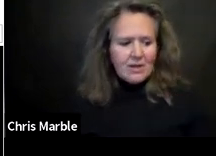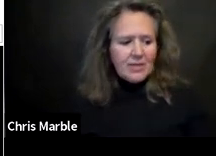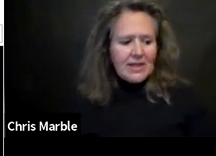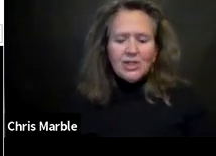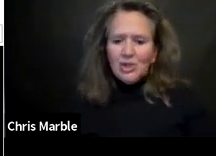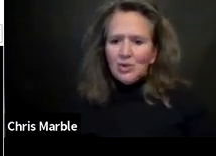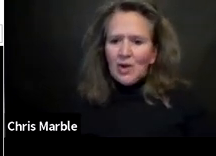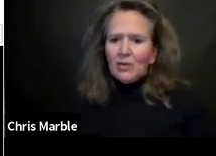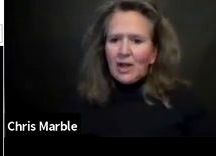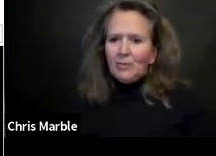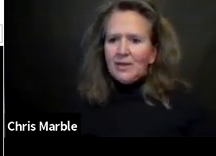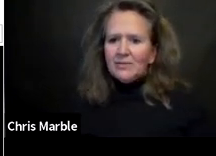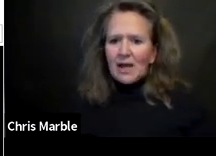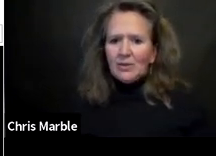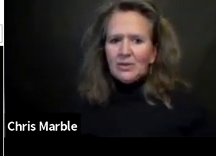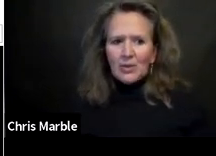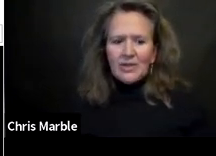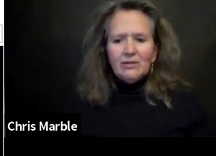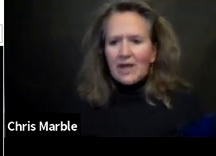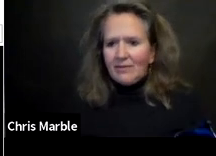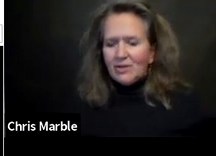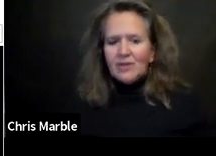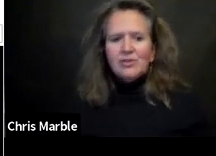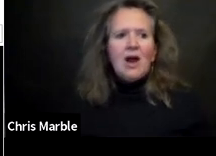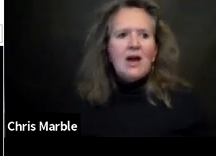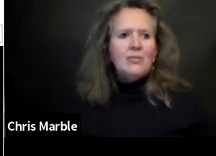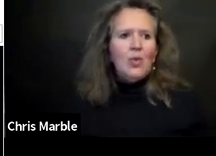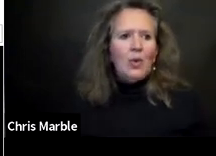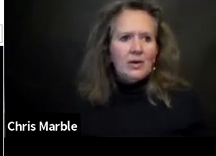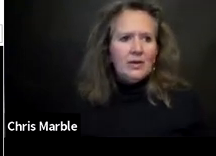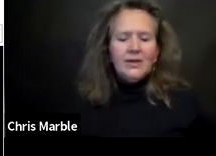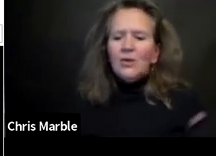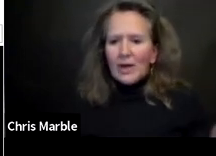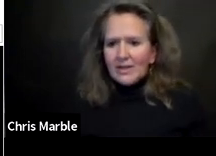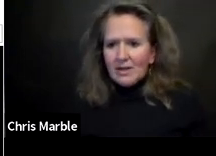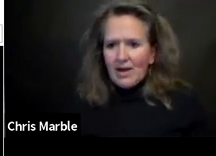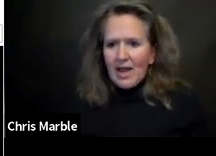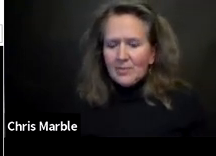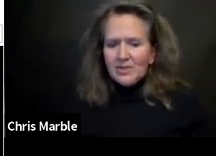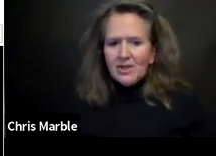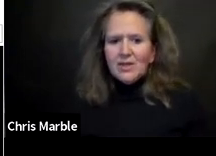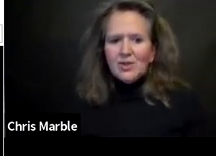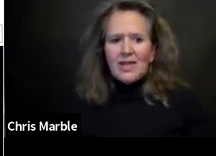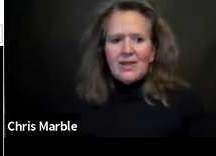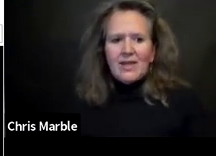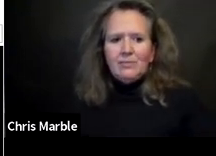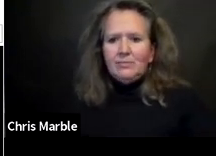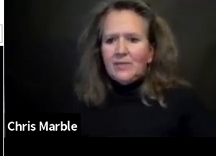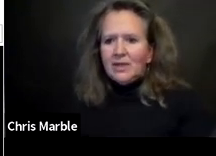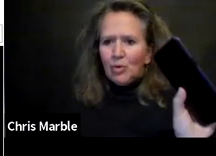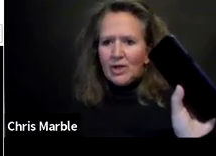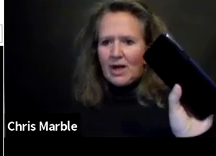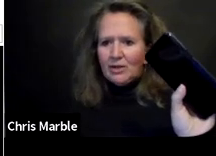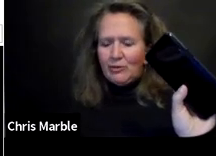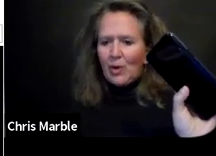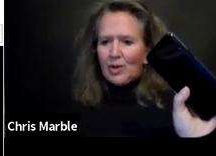along, but then, too, I will help them download either live transcribe or one of the other apps so then they can